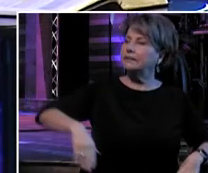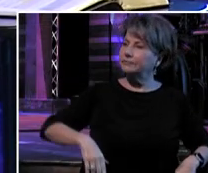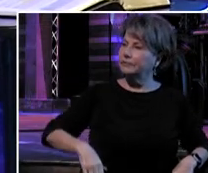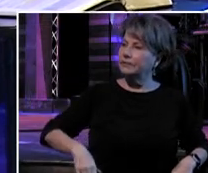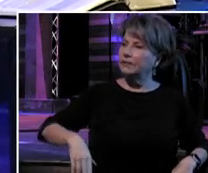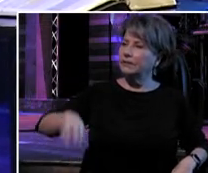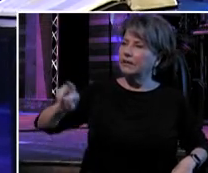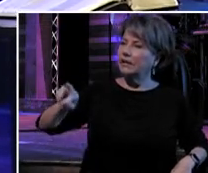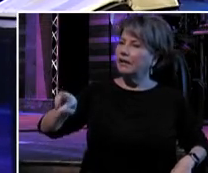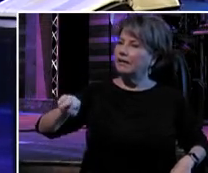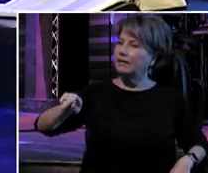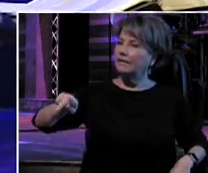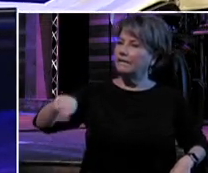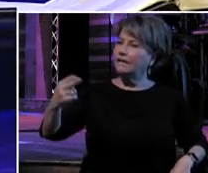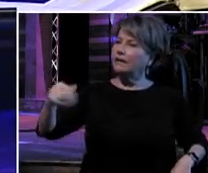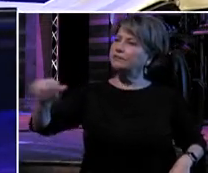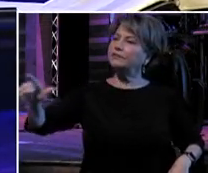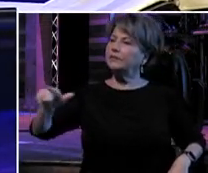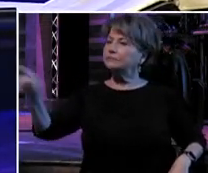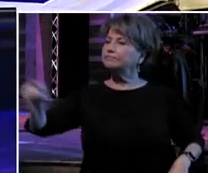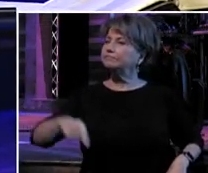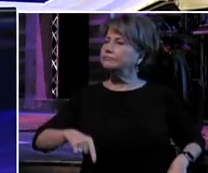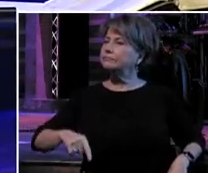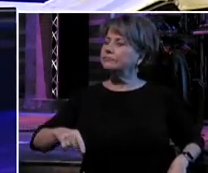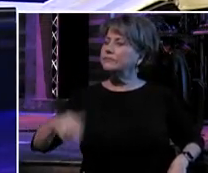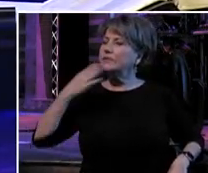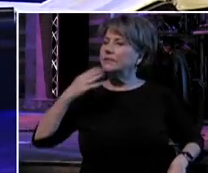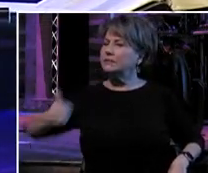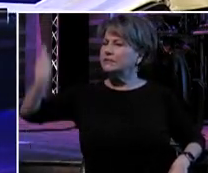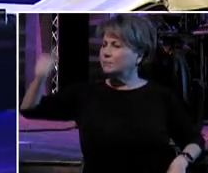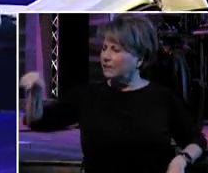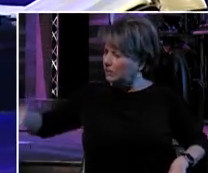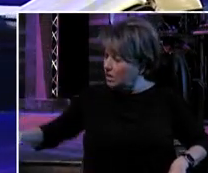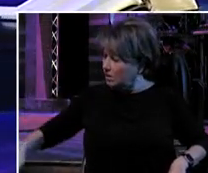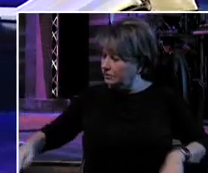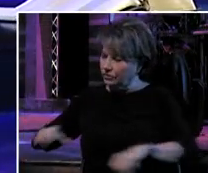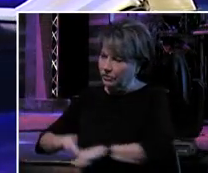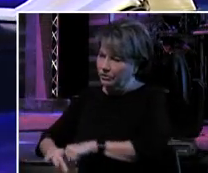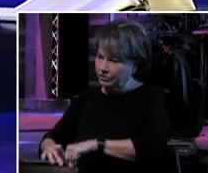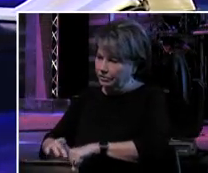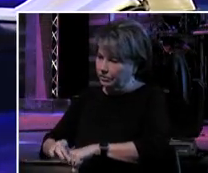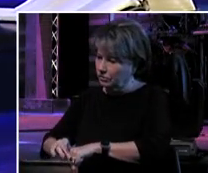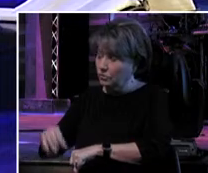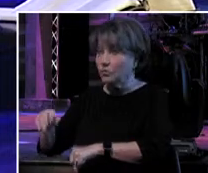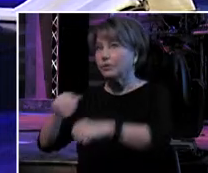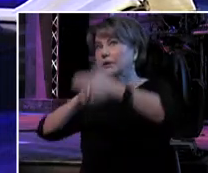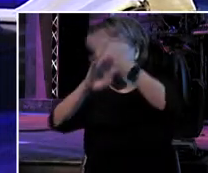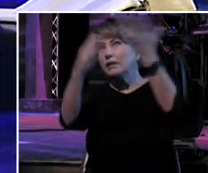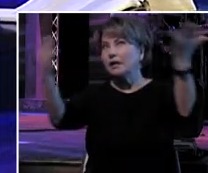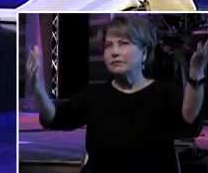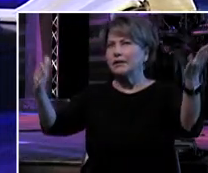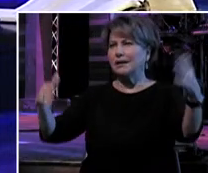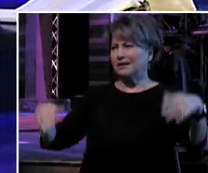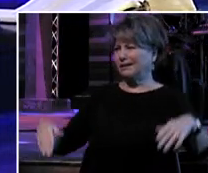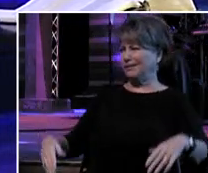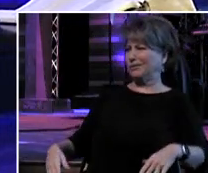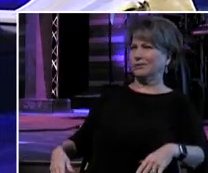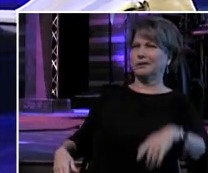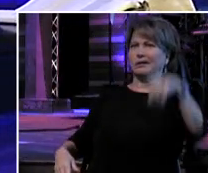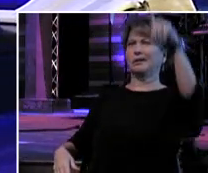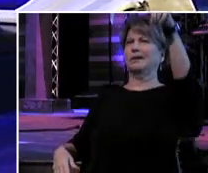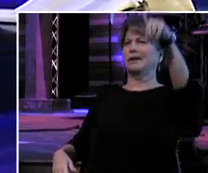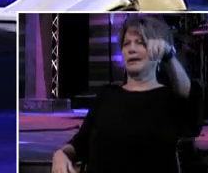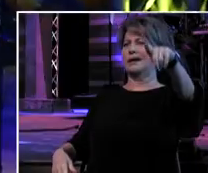Bill, was this far better than that? And he will go,